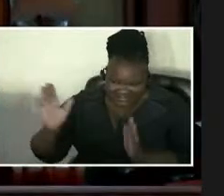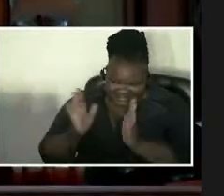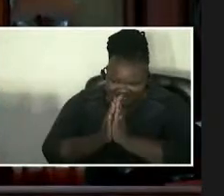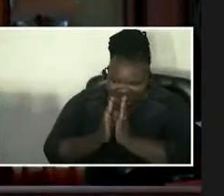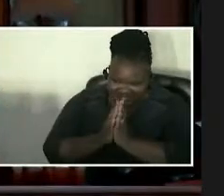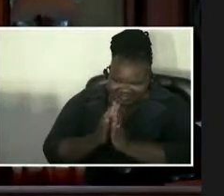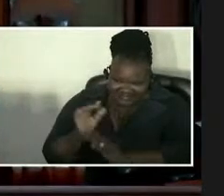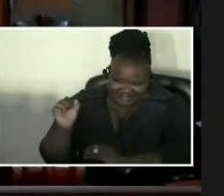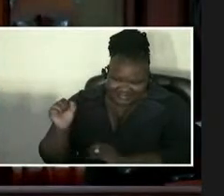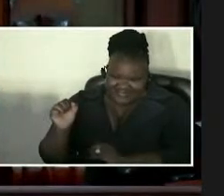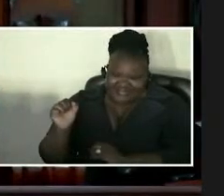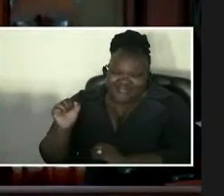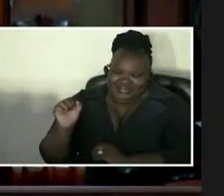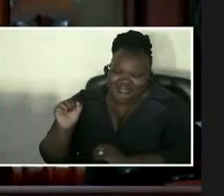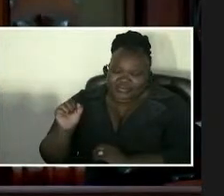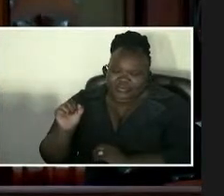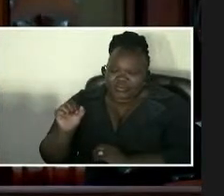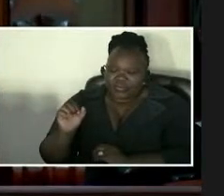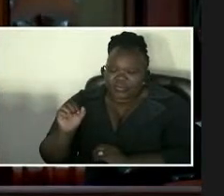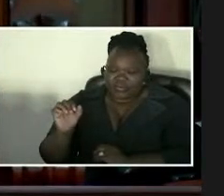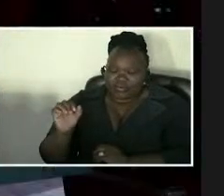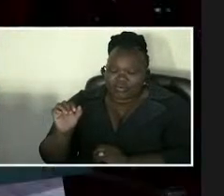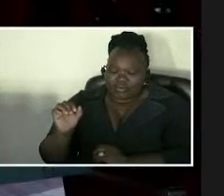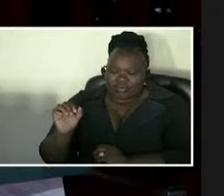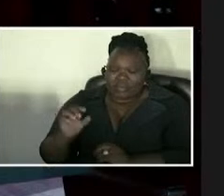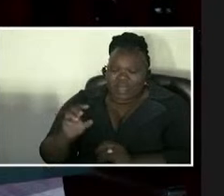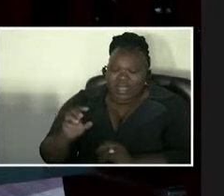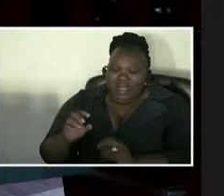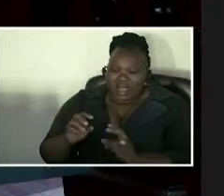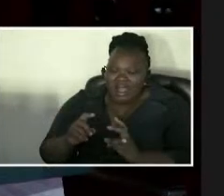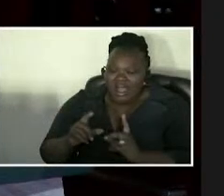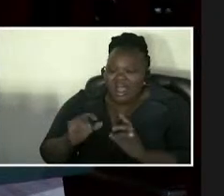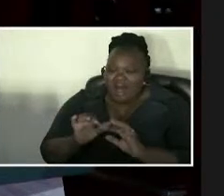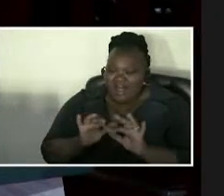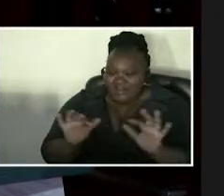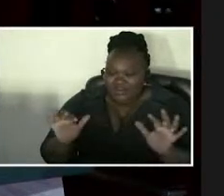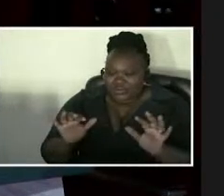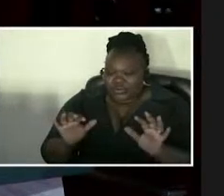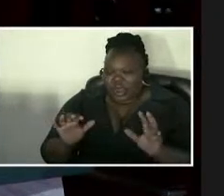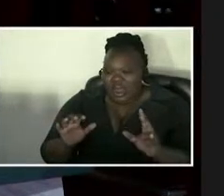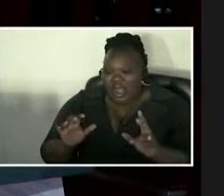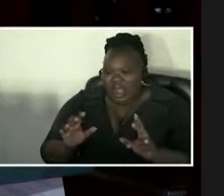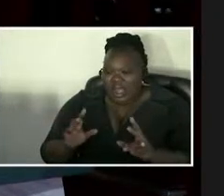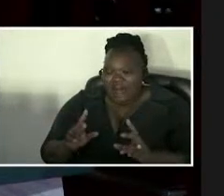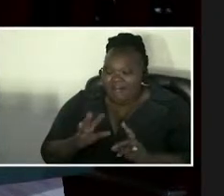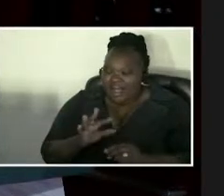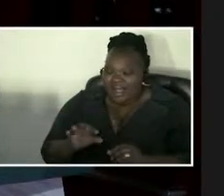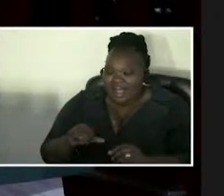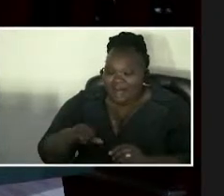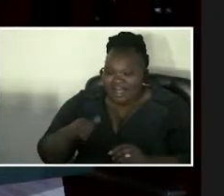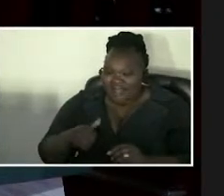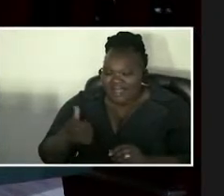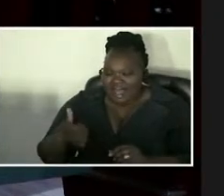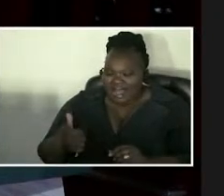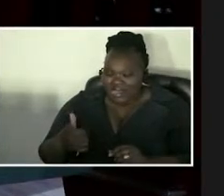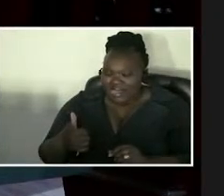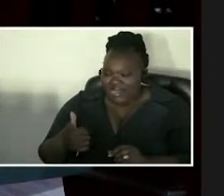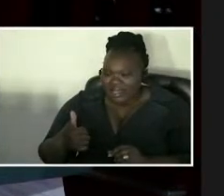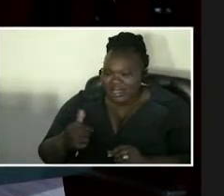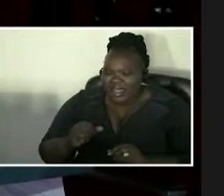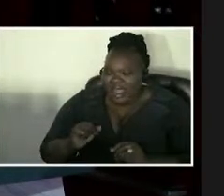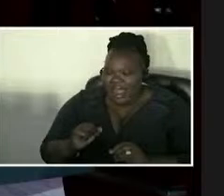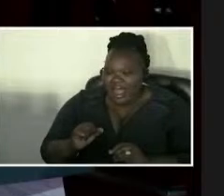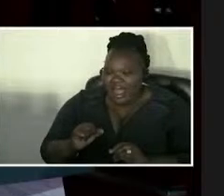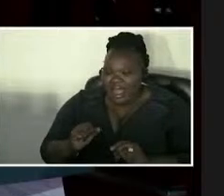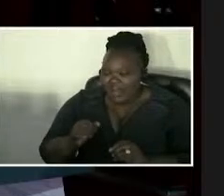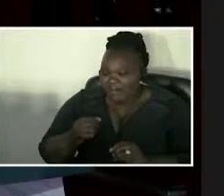to the house feel patient or indifferent to people's needs if one has community members about the